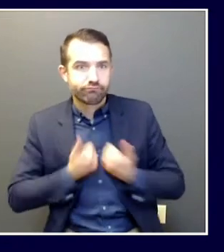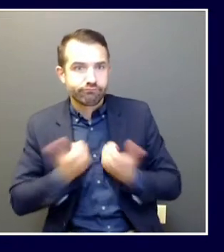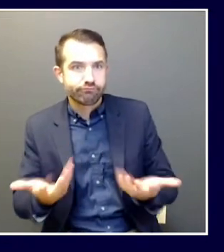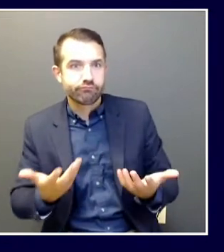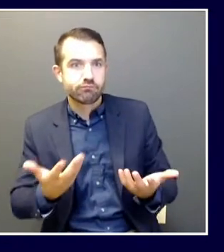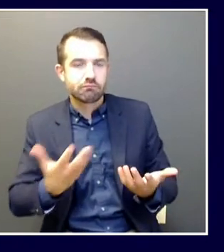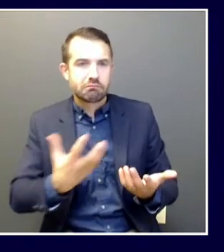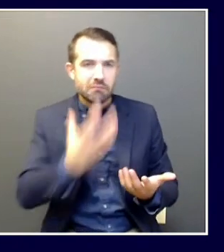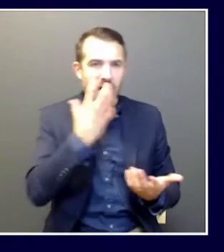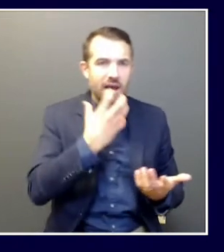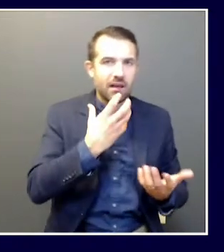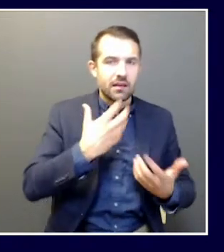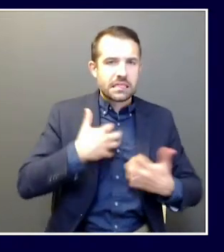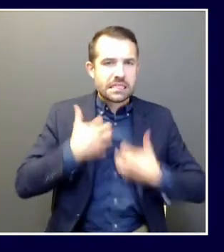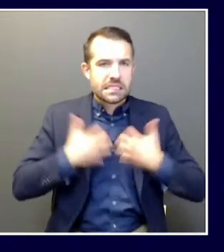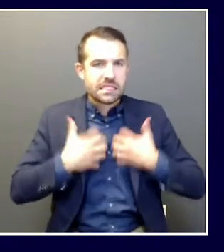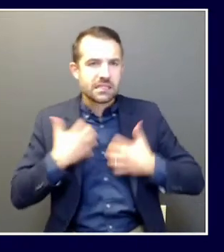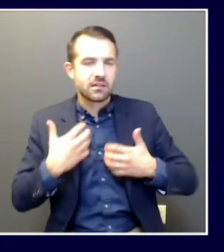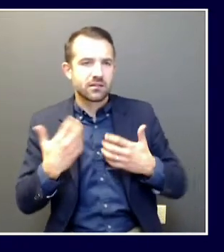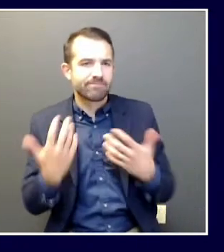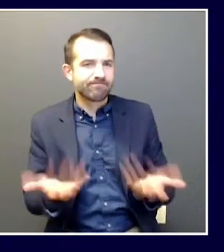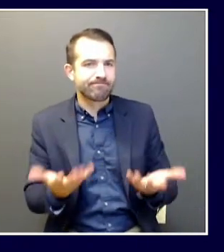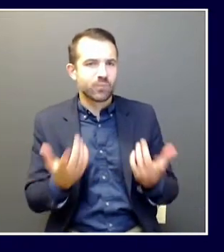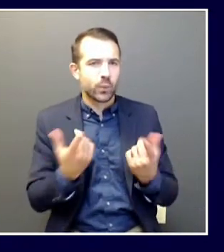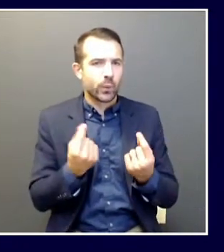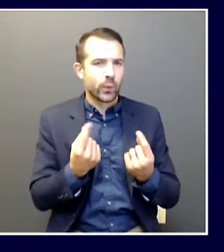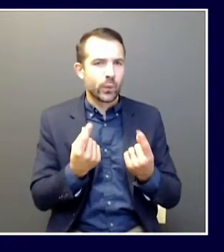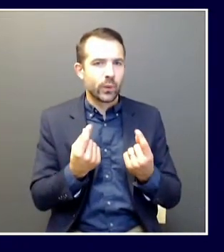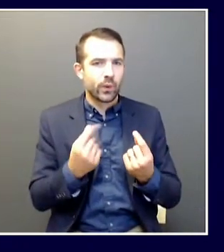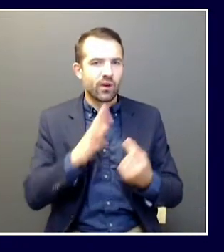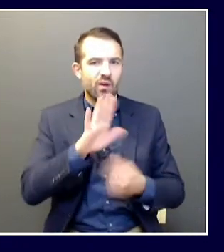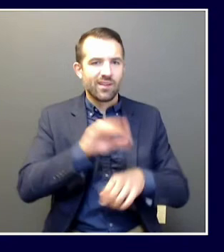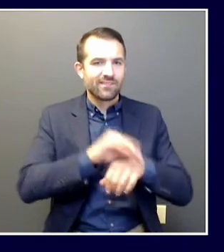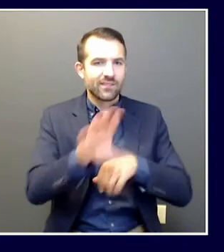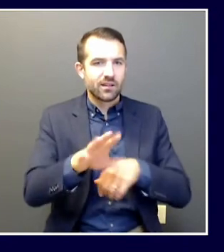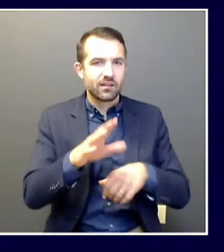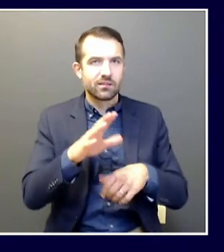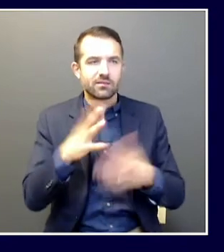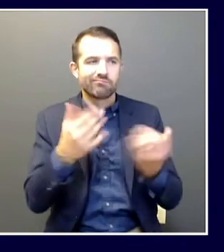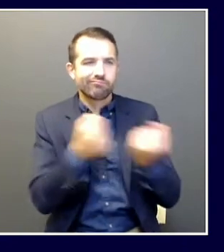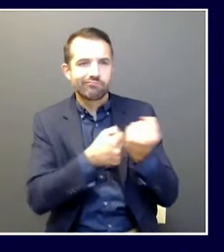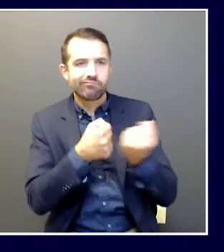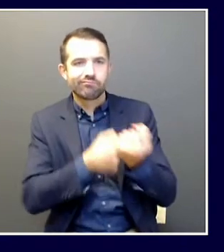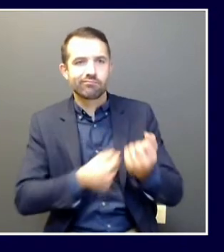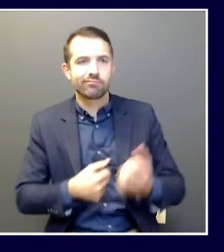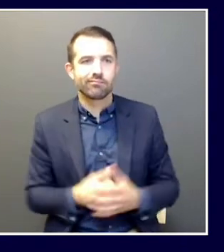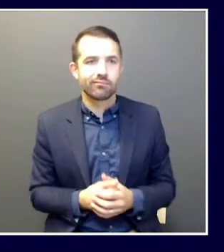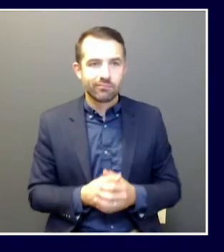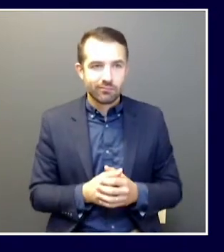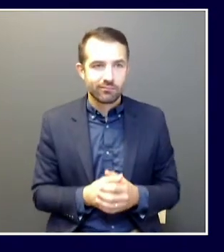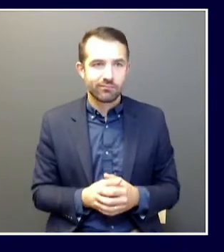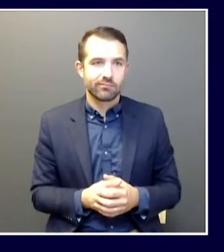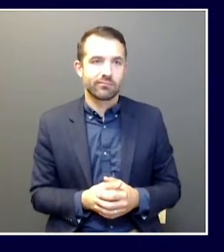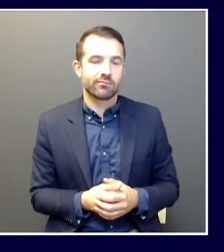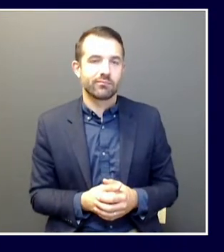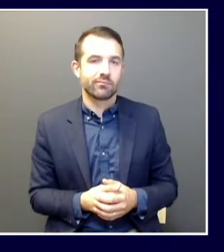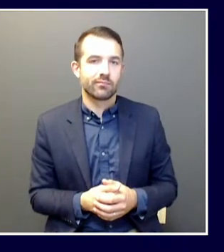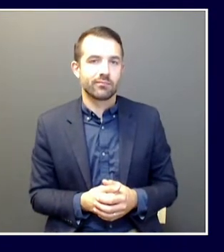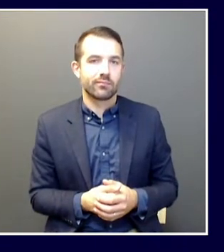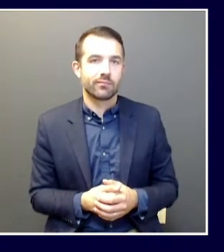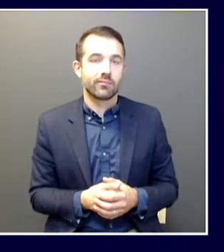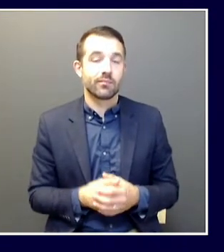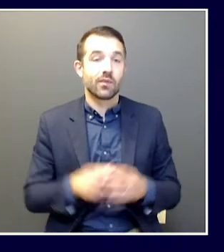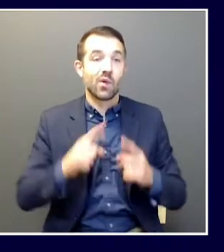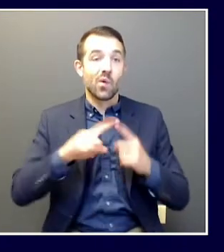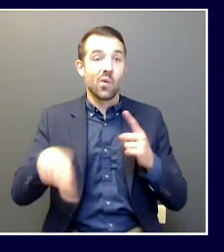and I'll just begin by saying we hear it. I mean, when we think about what is the challenge of COVID-19, there's